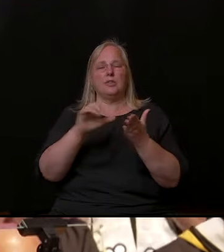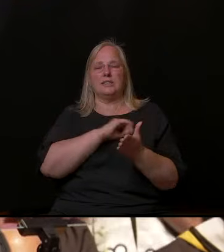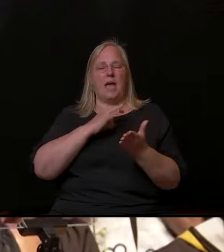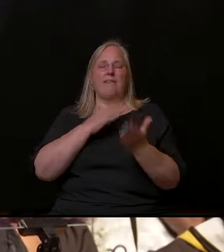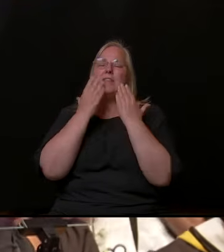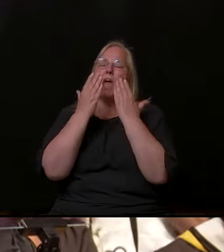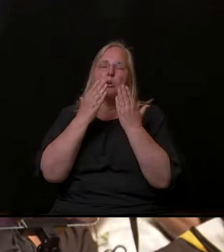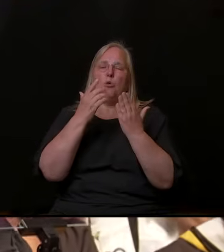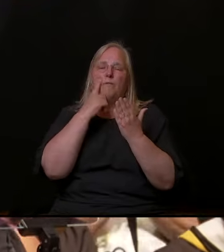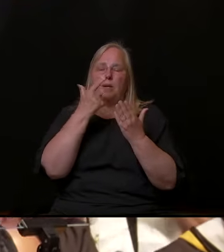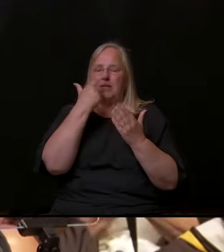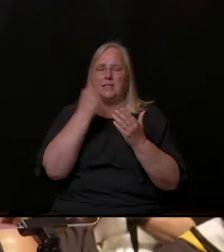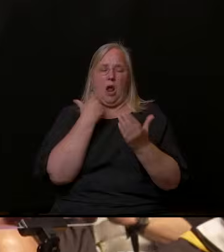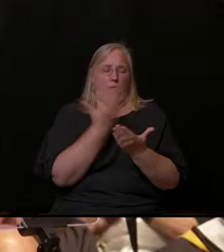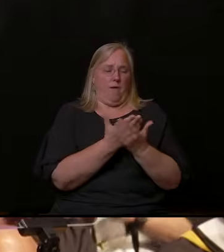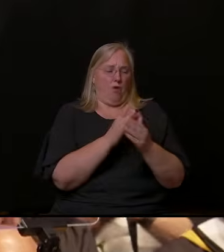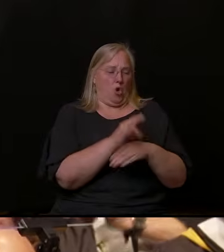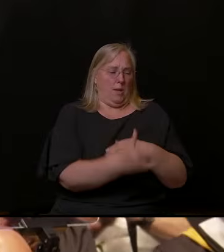Yeah, guys.